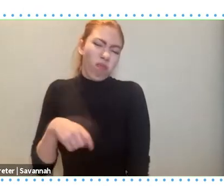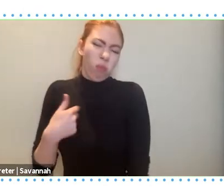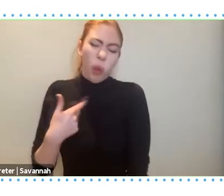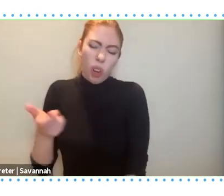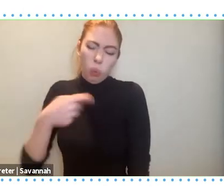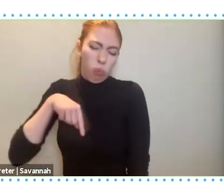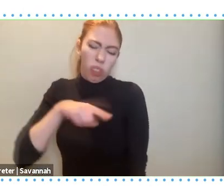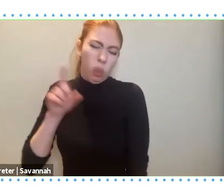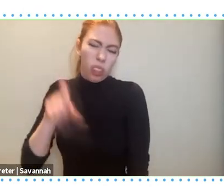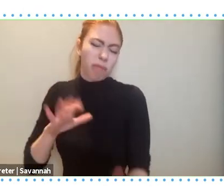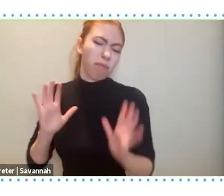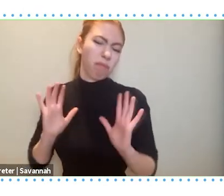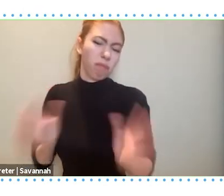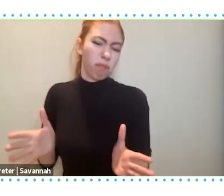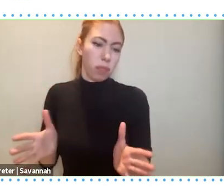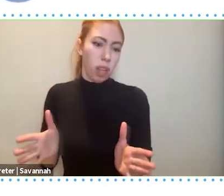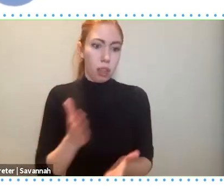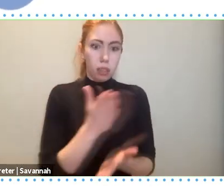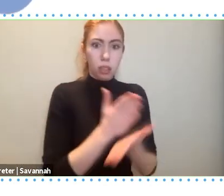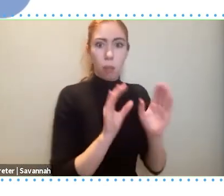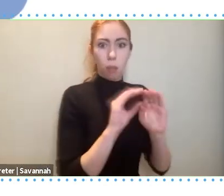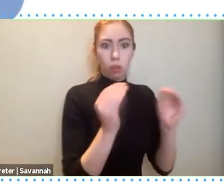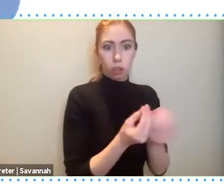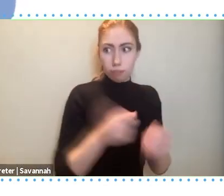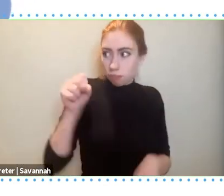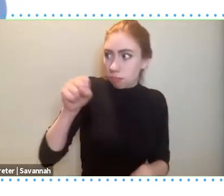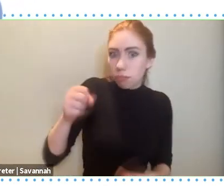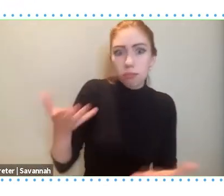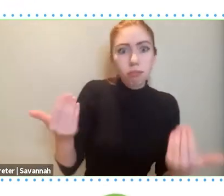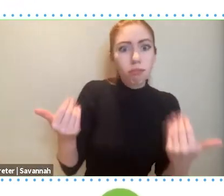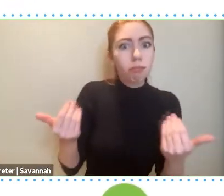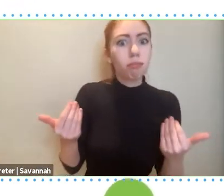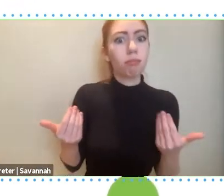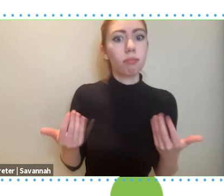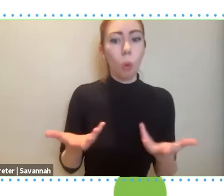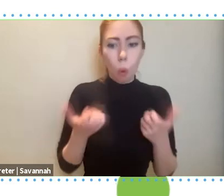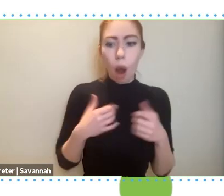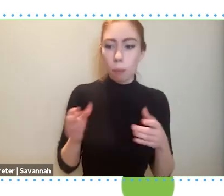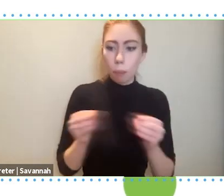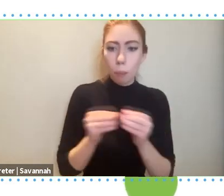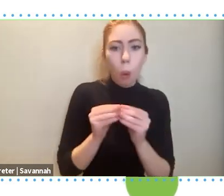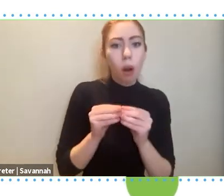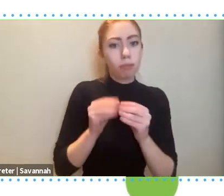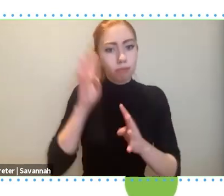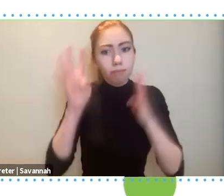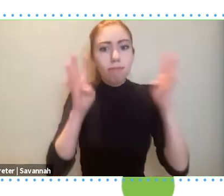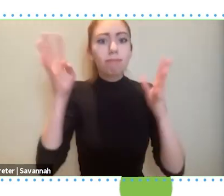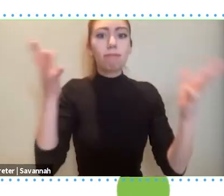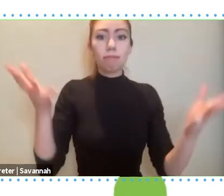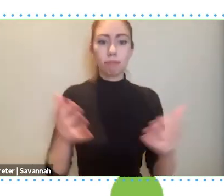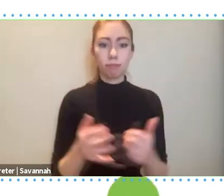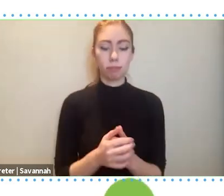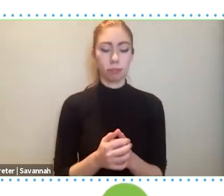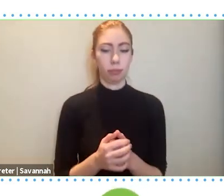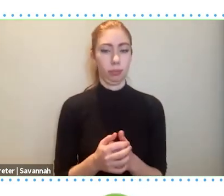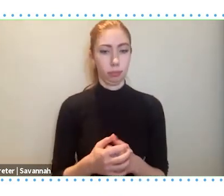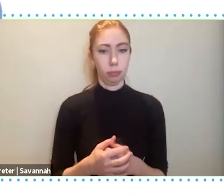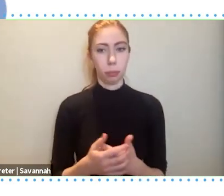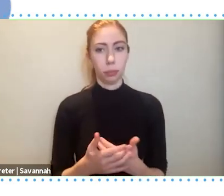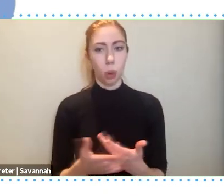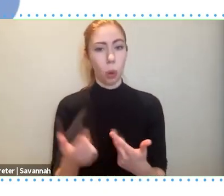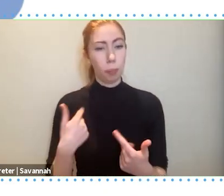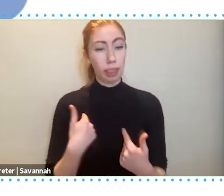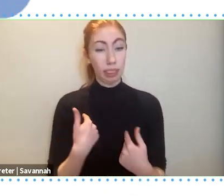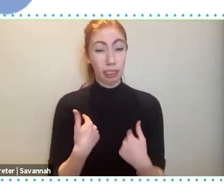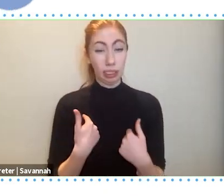But so what do we do with this? And so I go from the researcher in me to the practitioner and consultant in me. And I wanted to kind of now